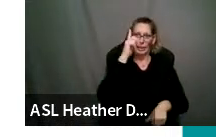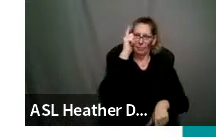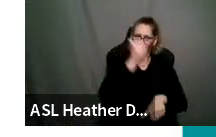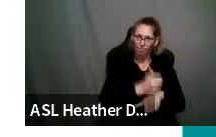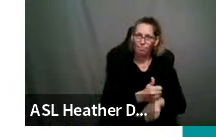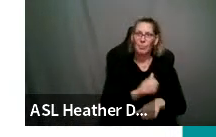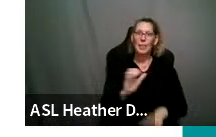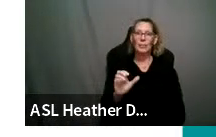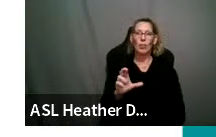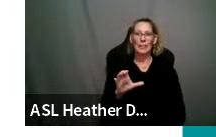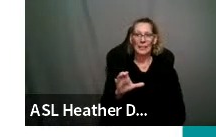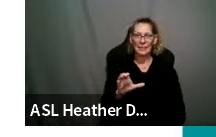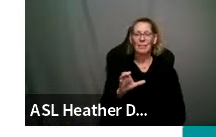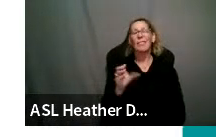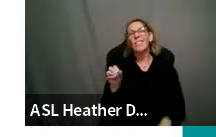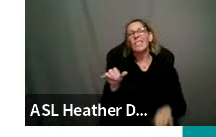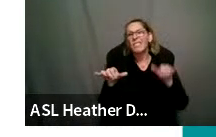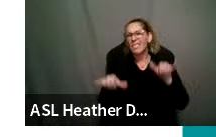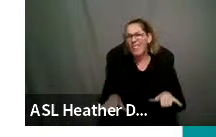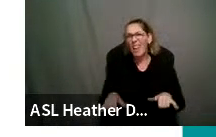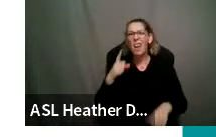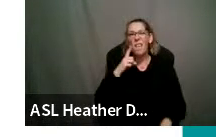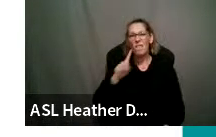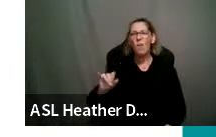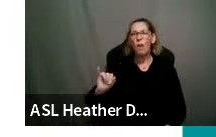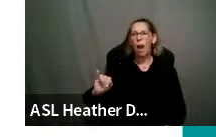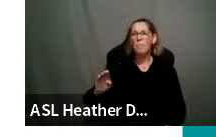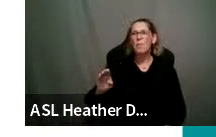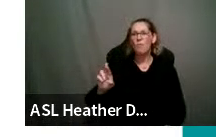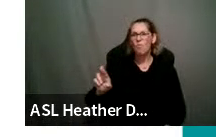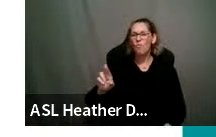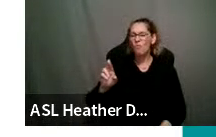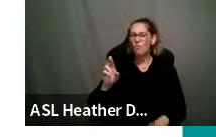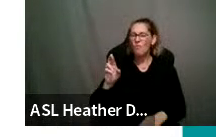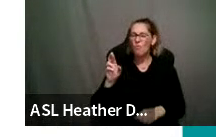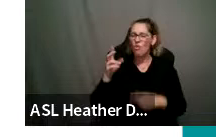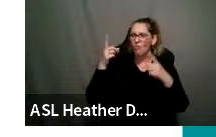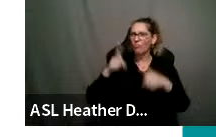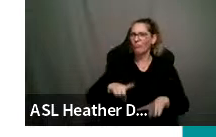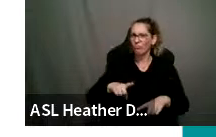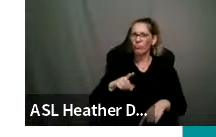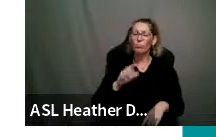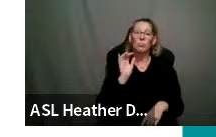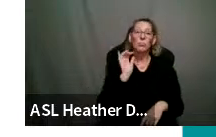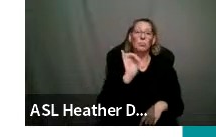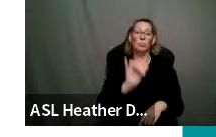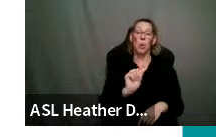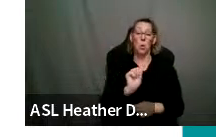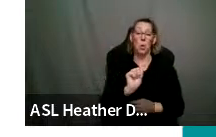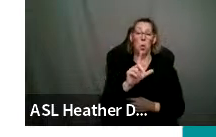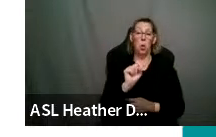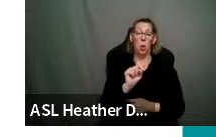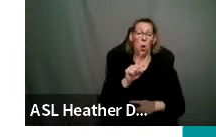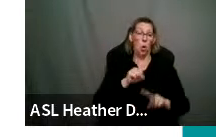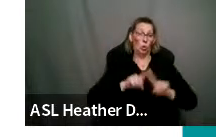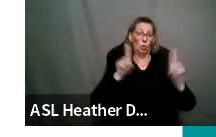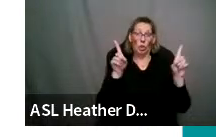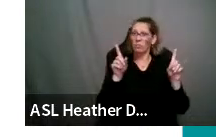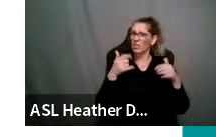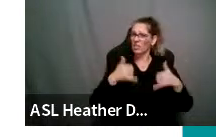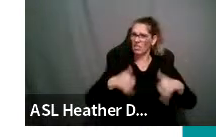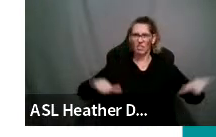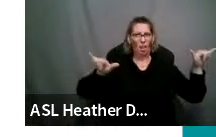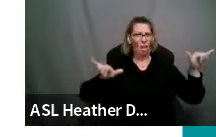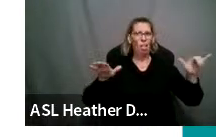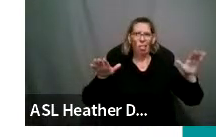and it remains valid for the Interstate Bridge Replacement Program. The range of alternatives that were evaluated in CRC were still valid and